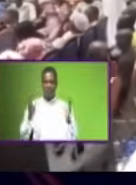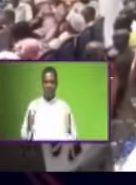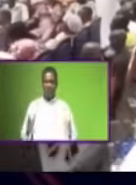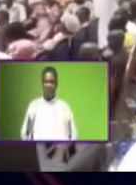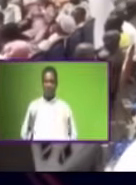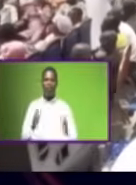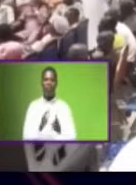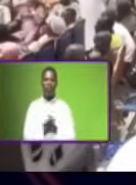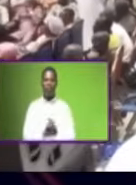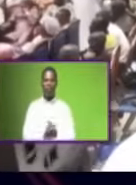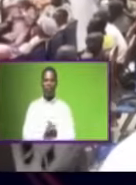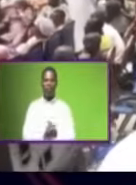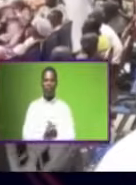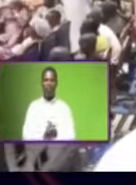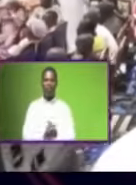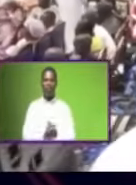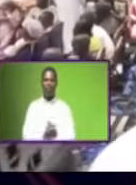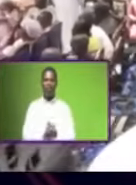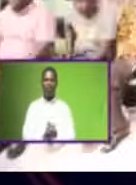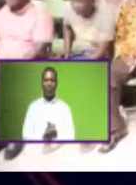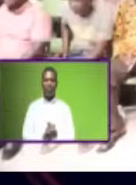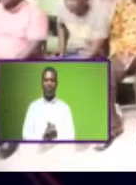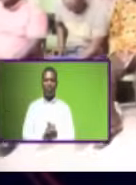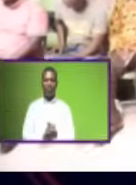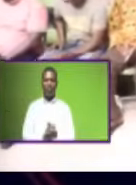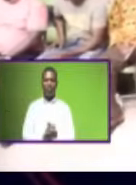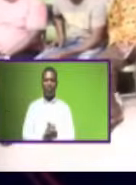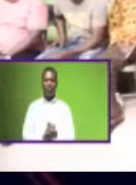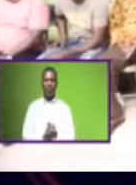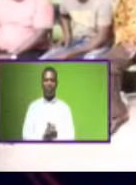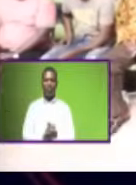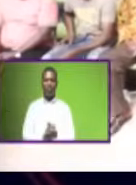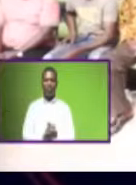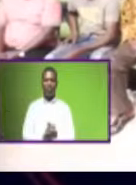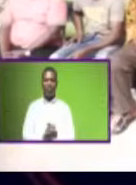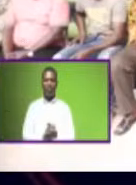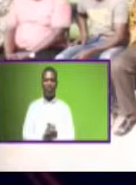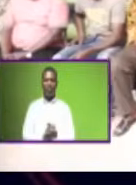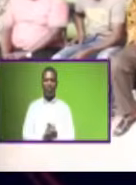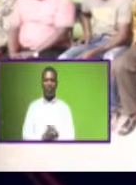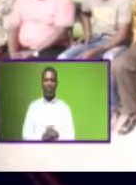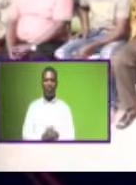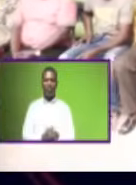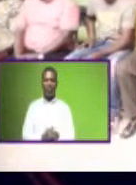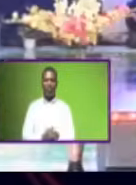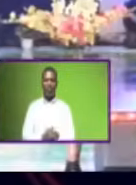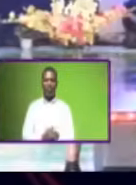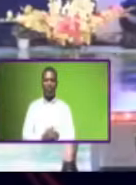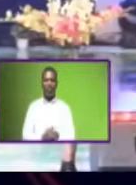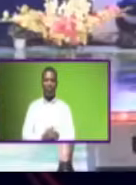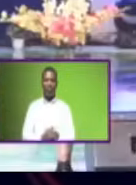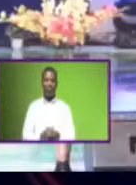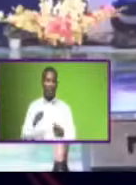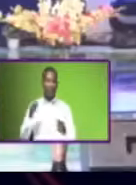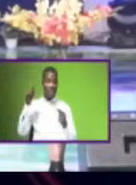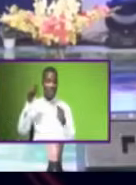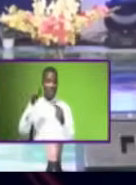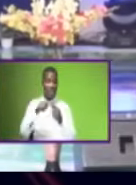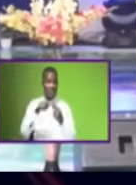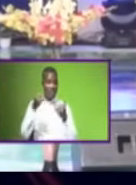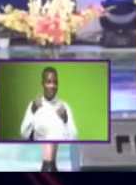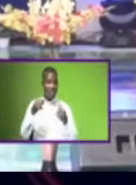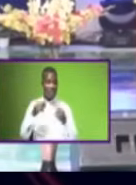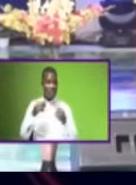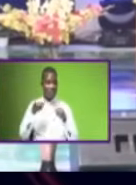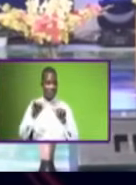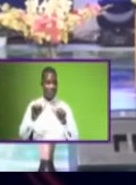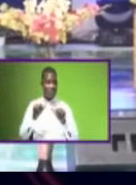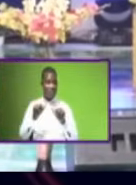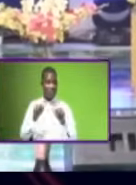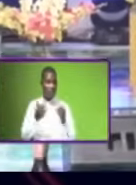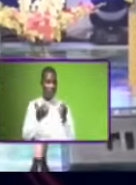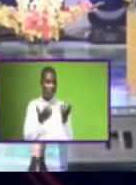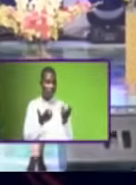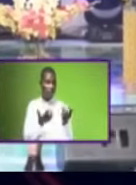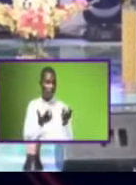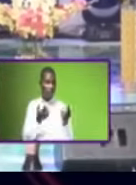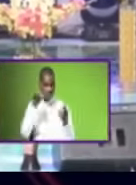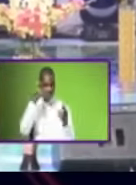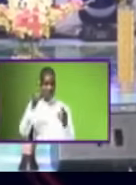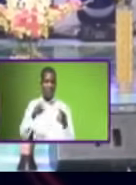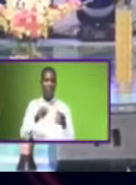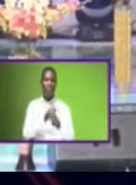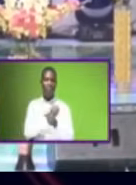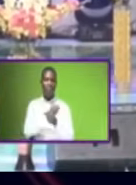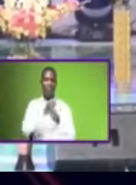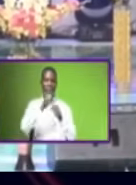that have also repented awaiting the manifestation of the Messiah. Enti ebepem na won go so chain Messiah enti safo